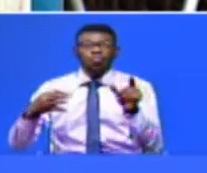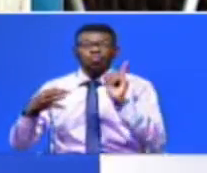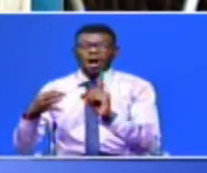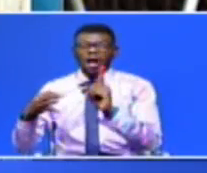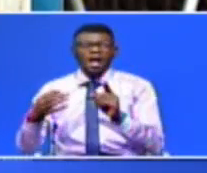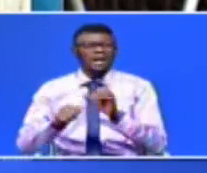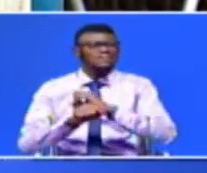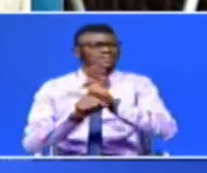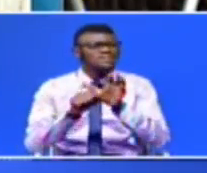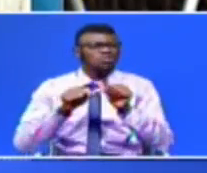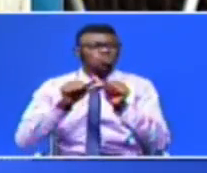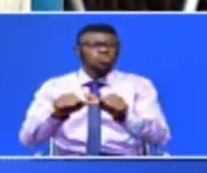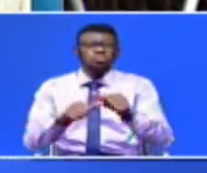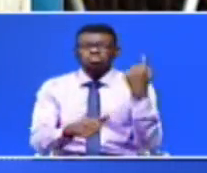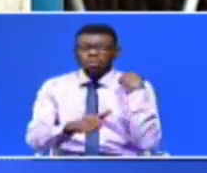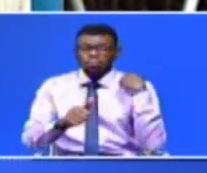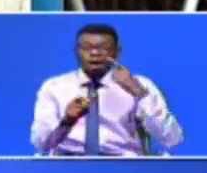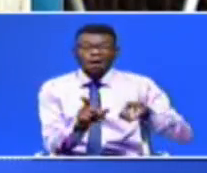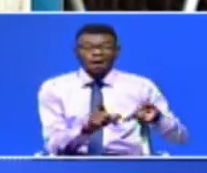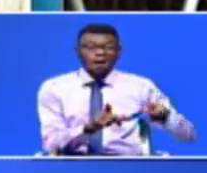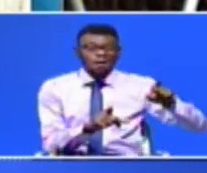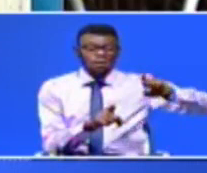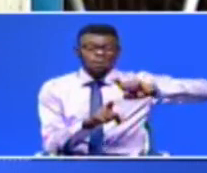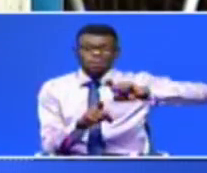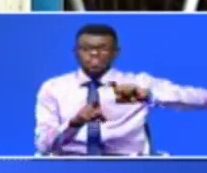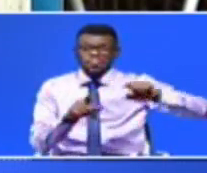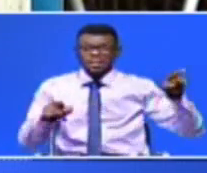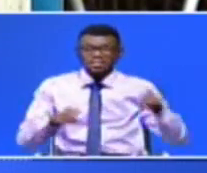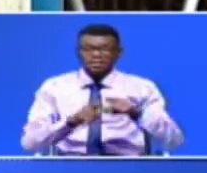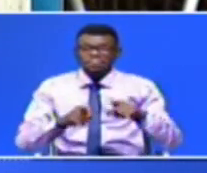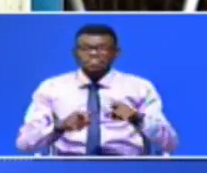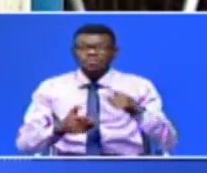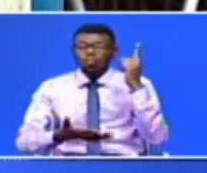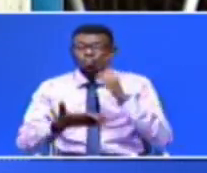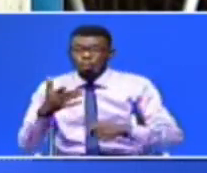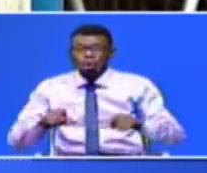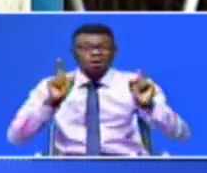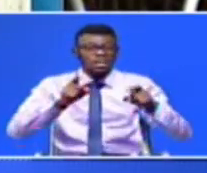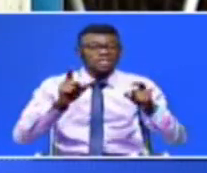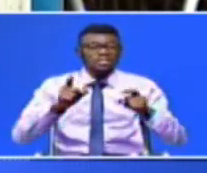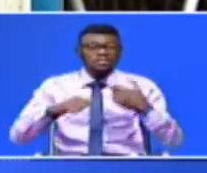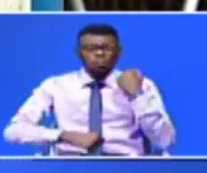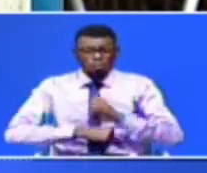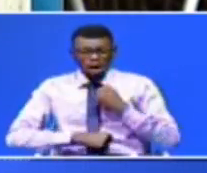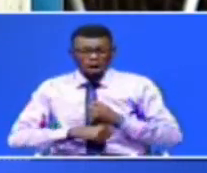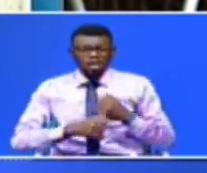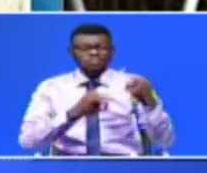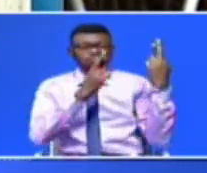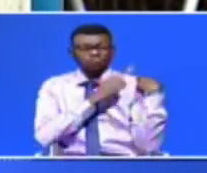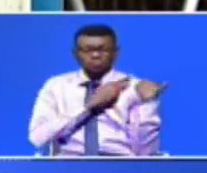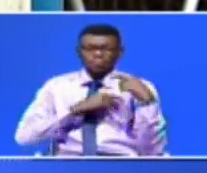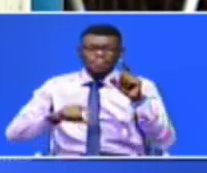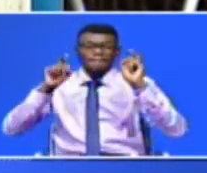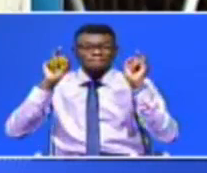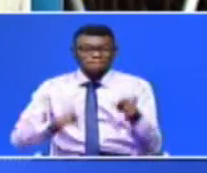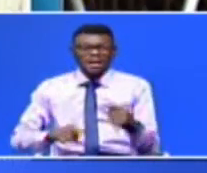us. The numbers are increasing. And whatever it is that one needs to do, we are urging maximum responsibility